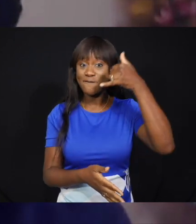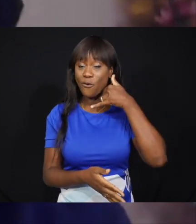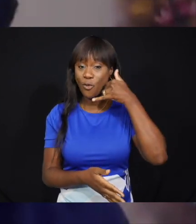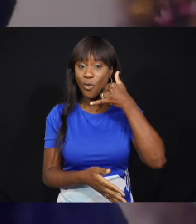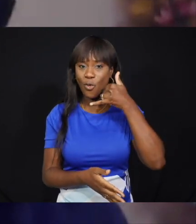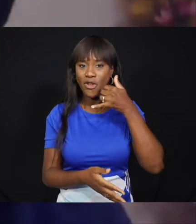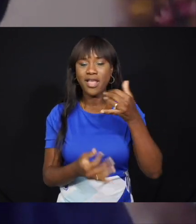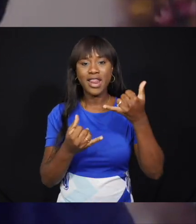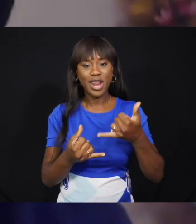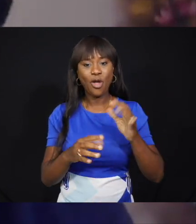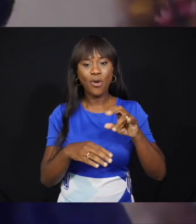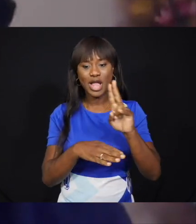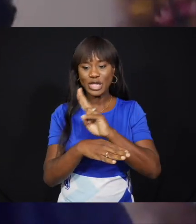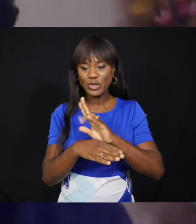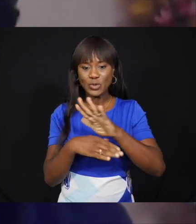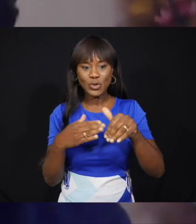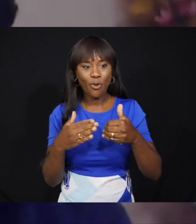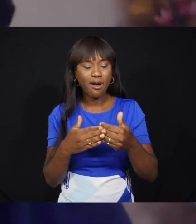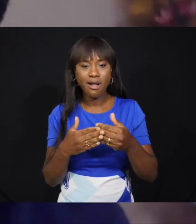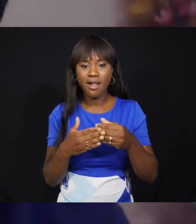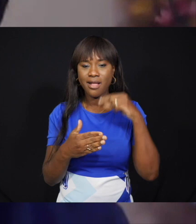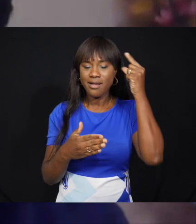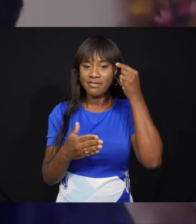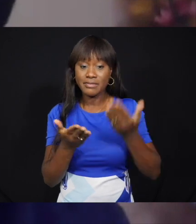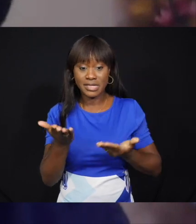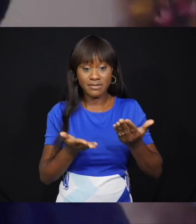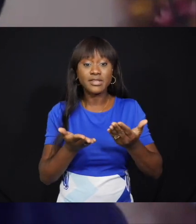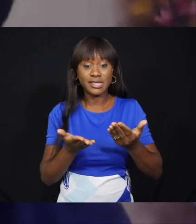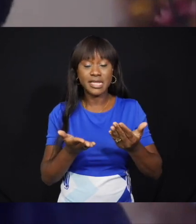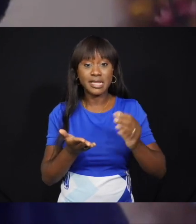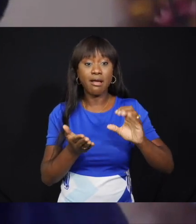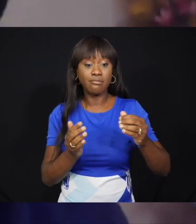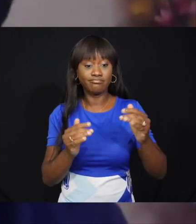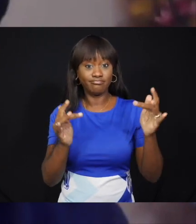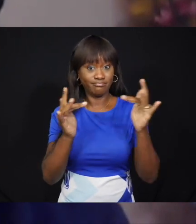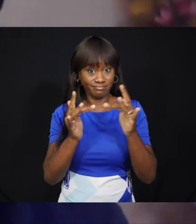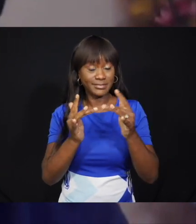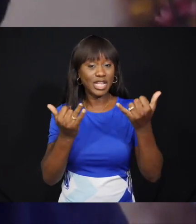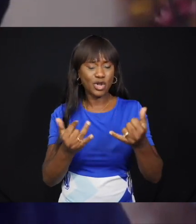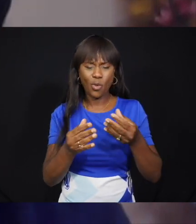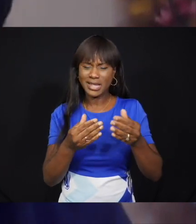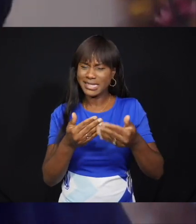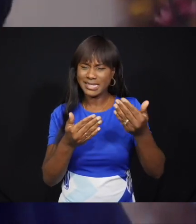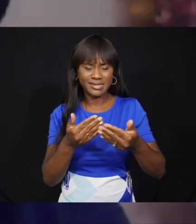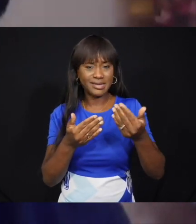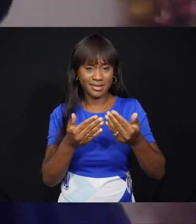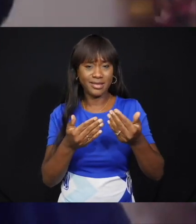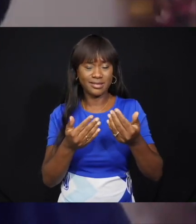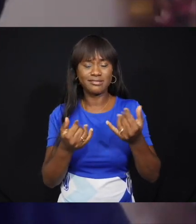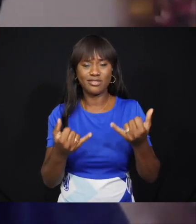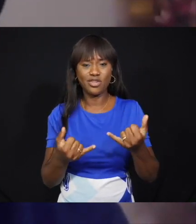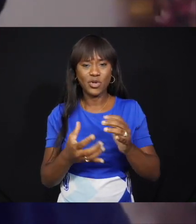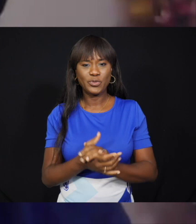new smartphone so that he's aware that all of these government services are coming online now. And